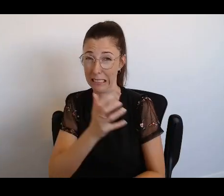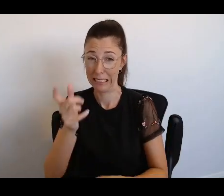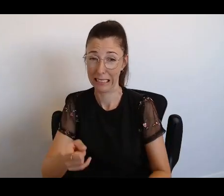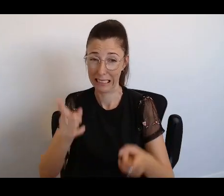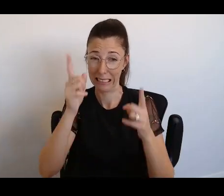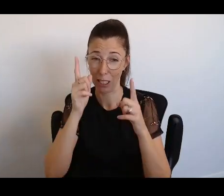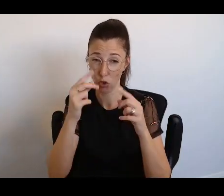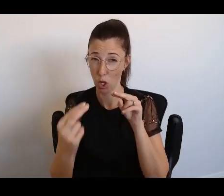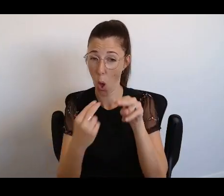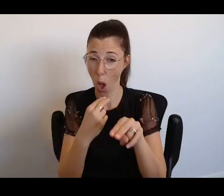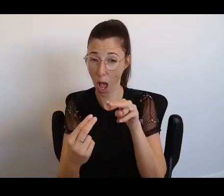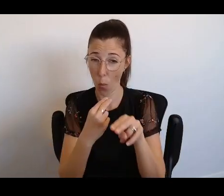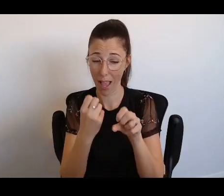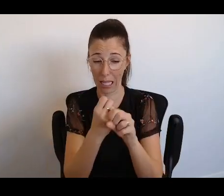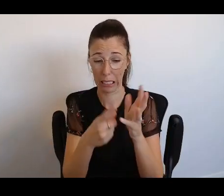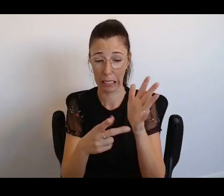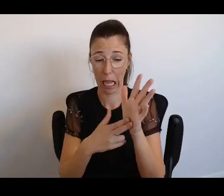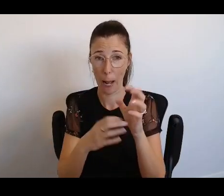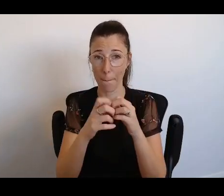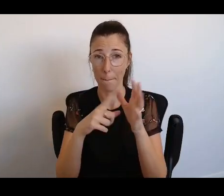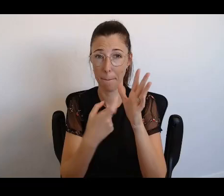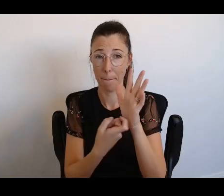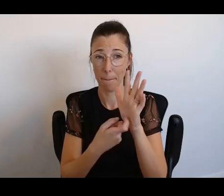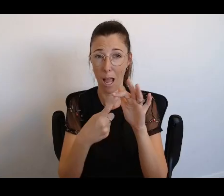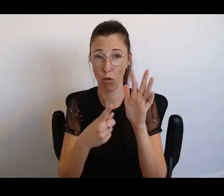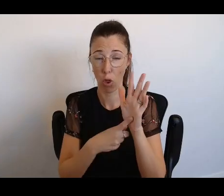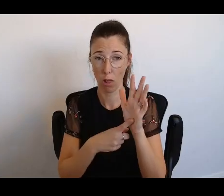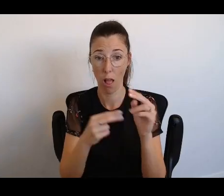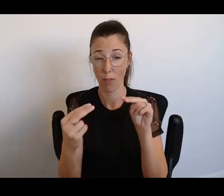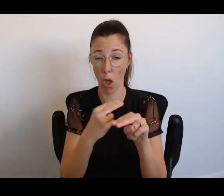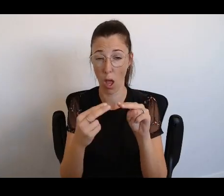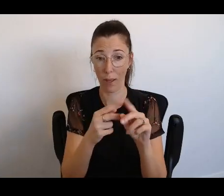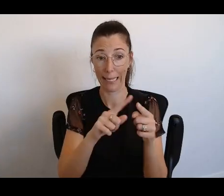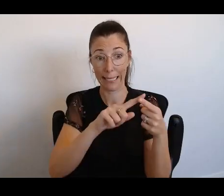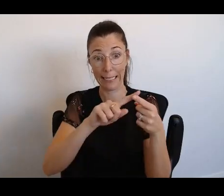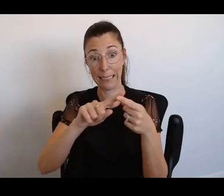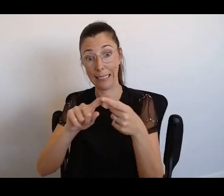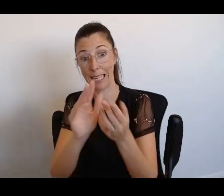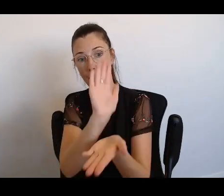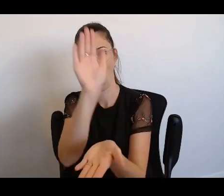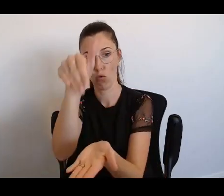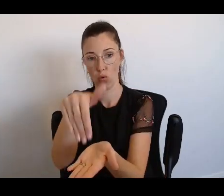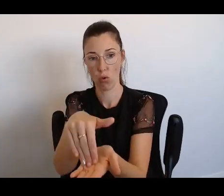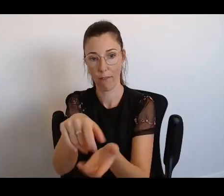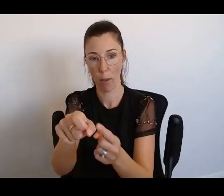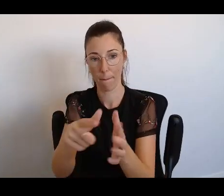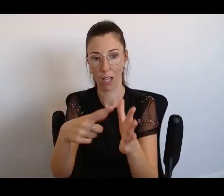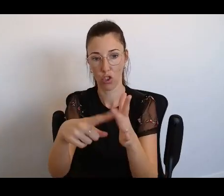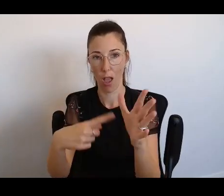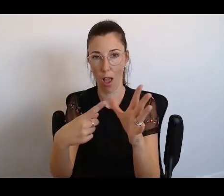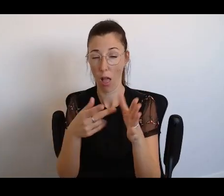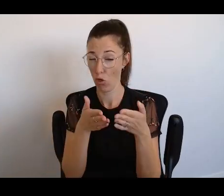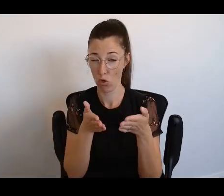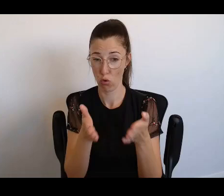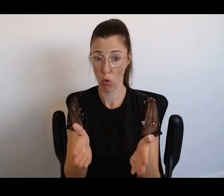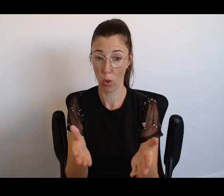Highway, and the highway veers off to the east before you reach Padjar. The road is relatively unmaintained, and any travellers are warned